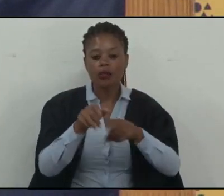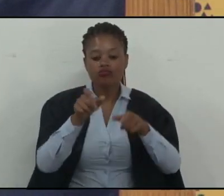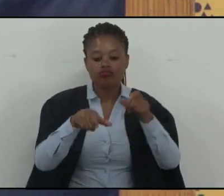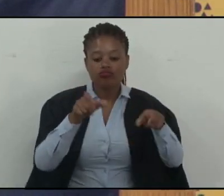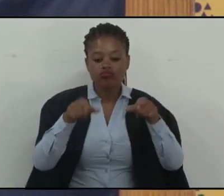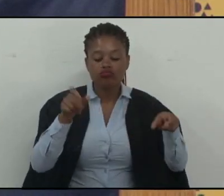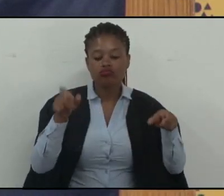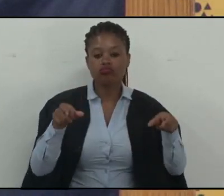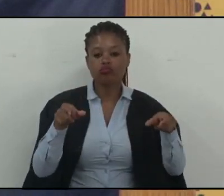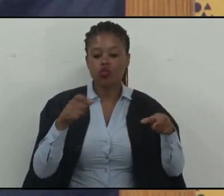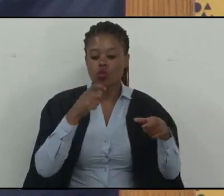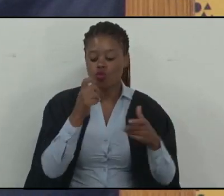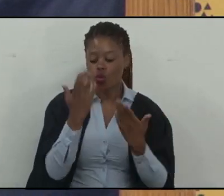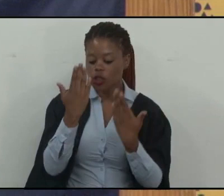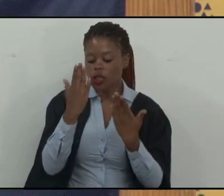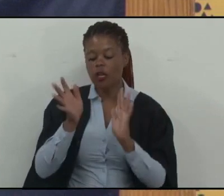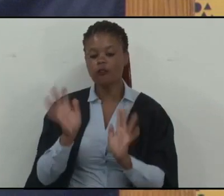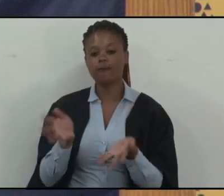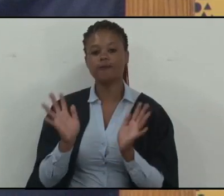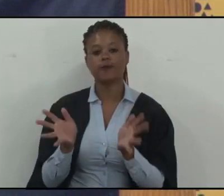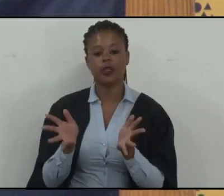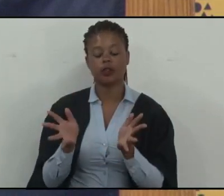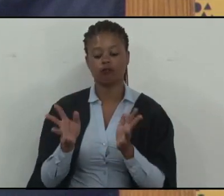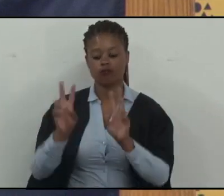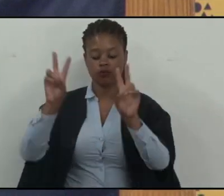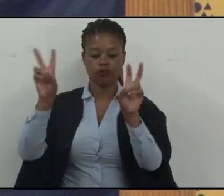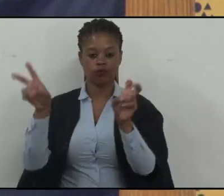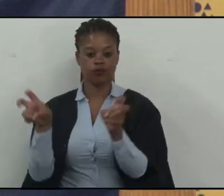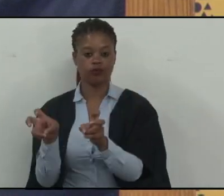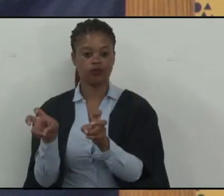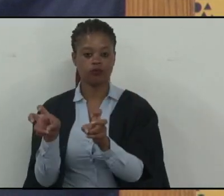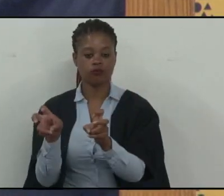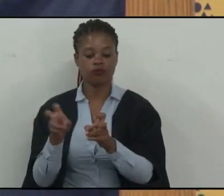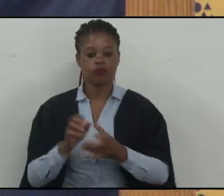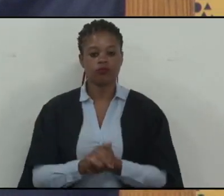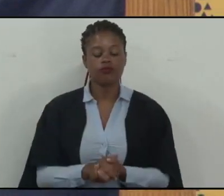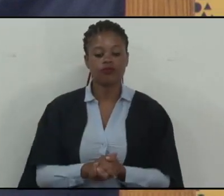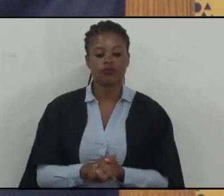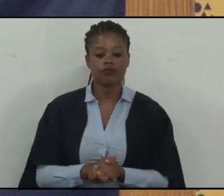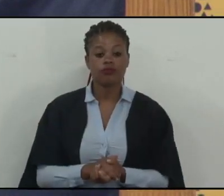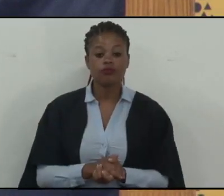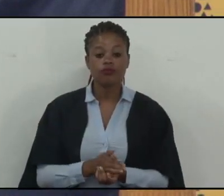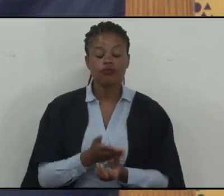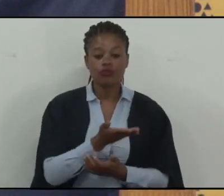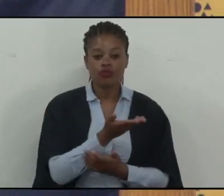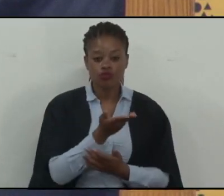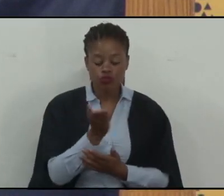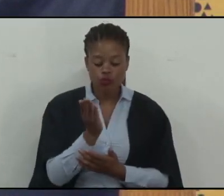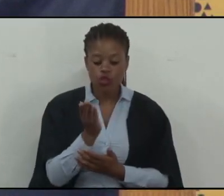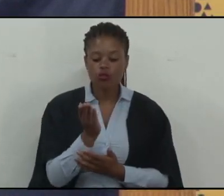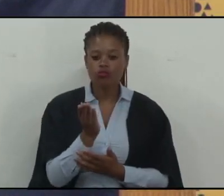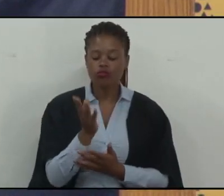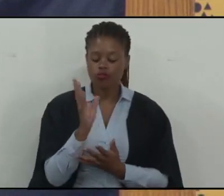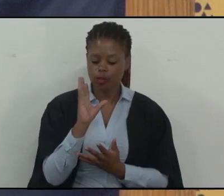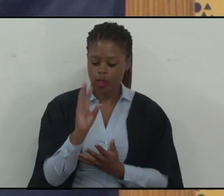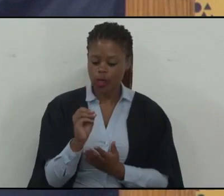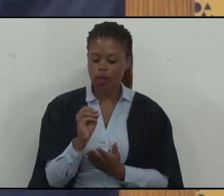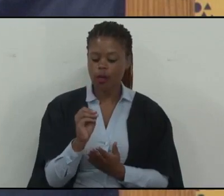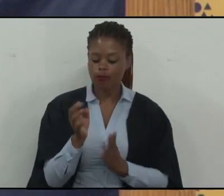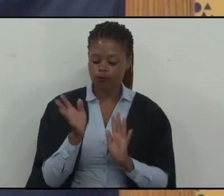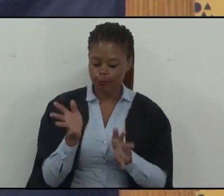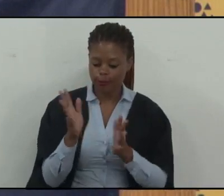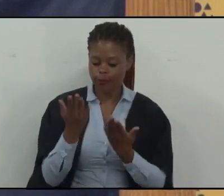the privilege of studying." Close quotes. You've had the privilege of